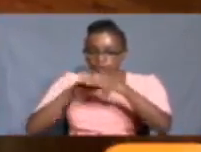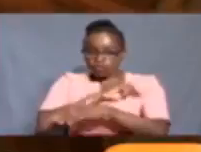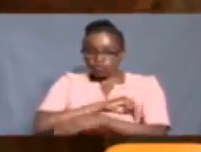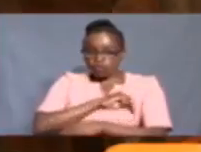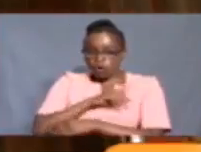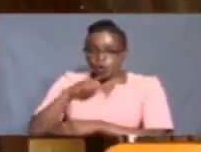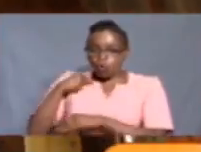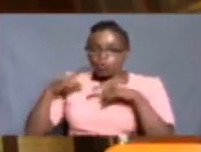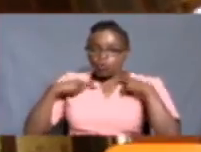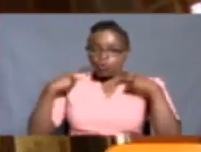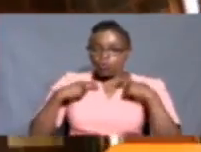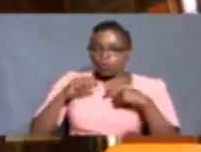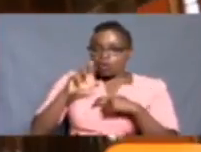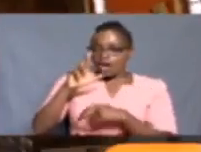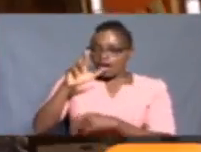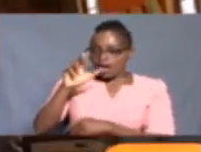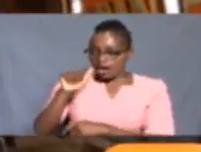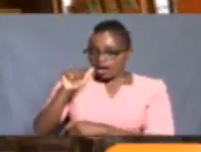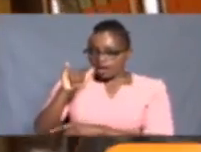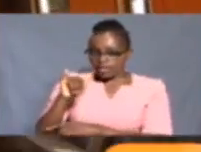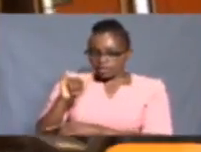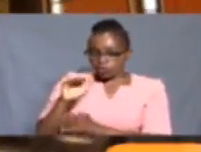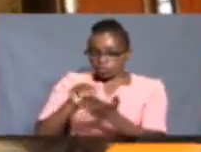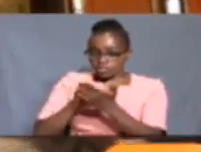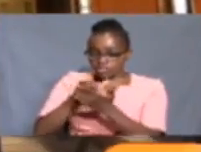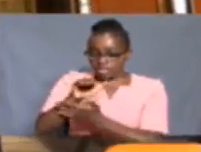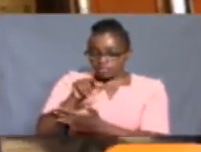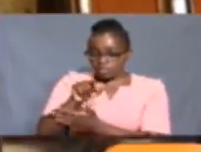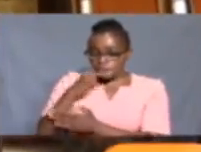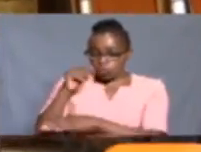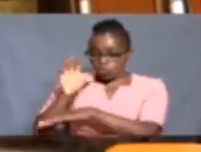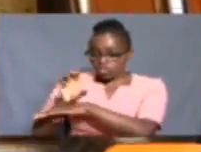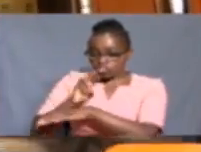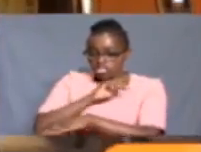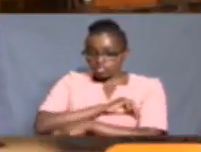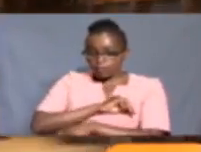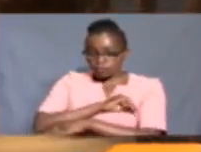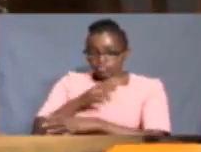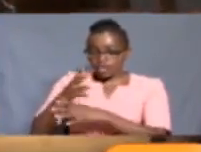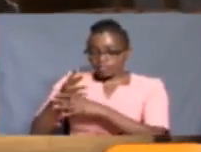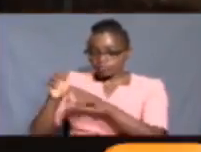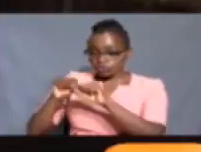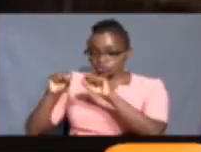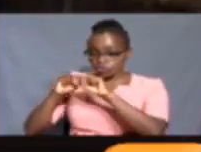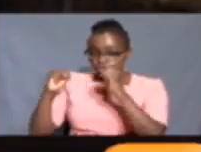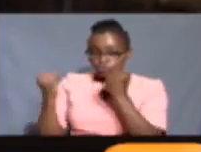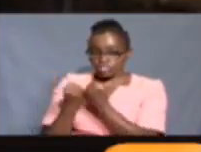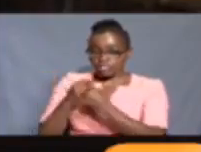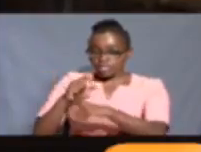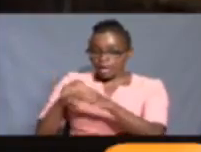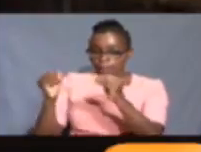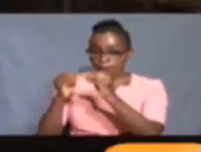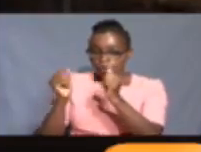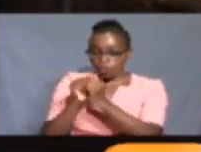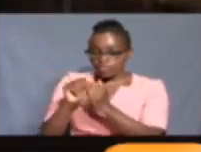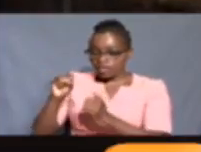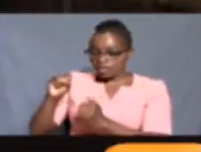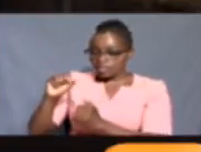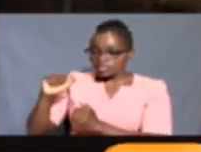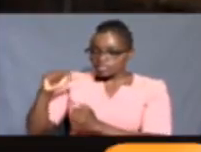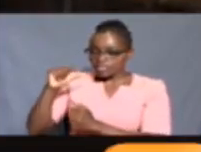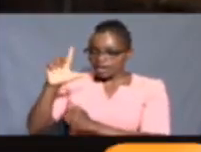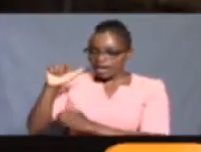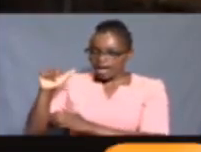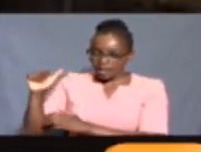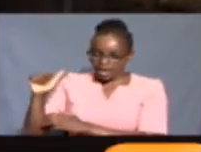Reverend Joseph Ray. Reverend Ray alitumwa hapa na Church Missionary Society. Kwa hivyo Ray alipokutana na Wasagalla